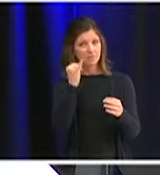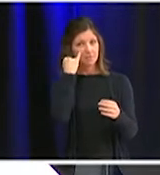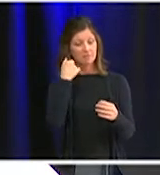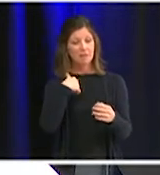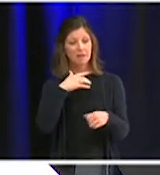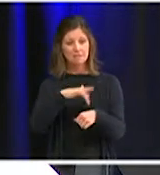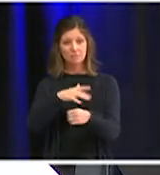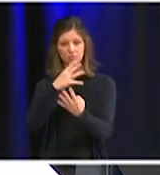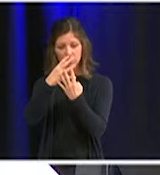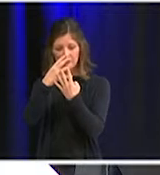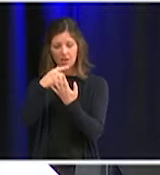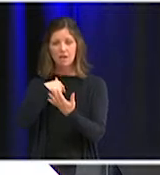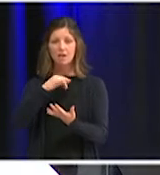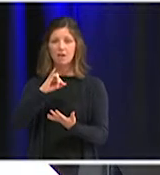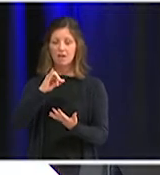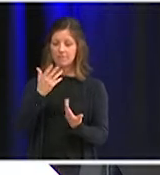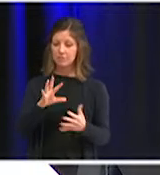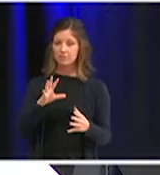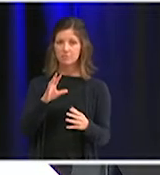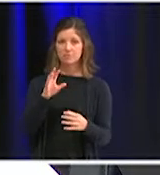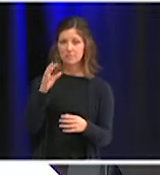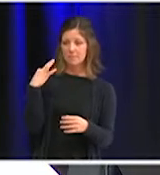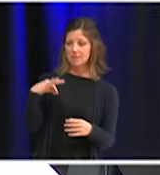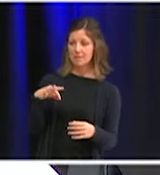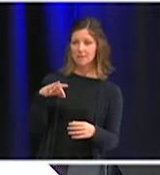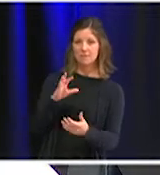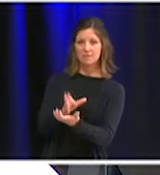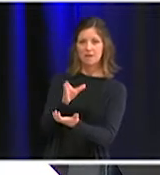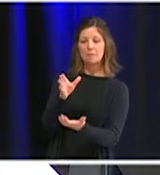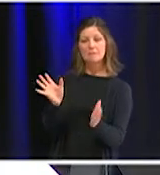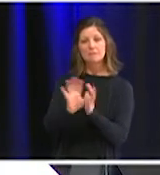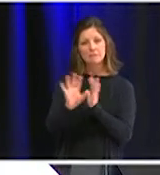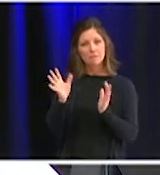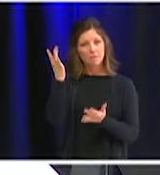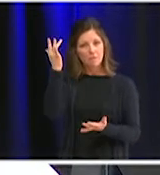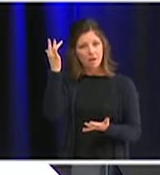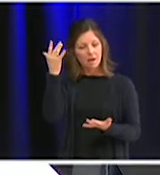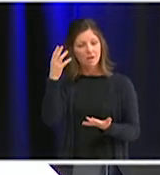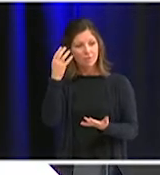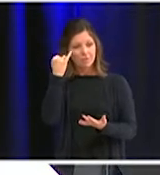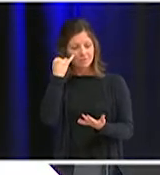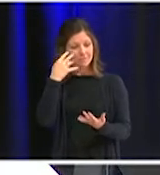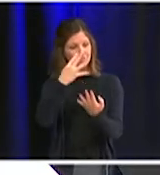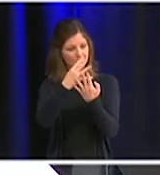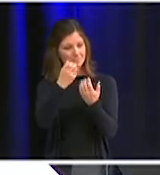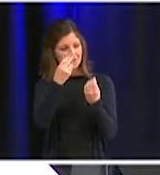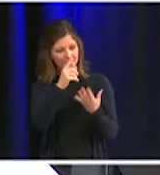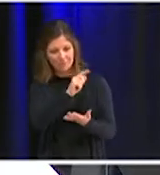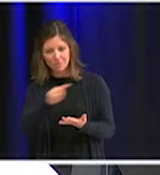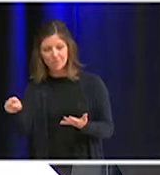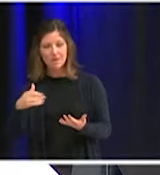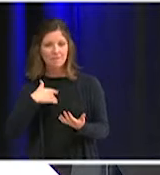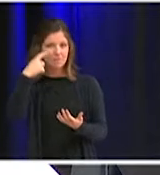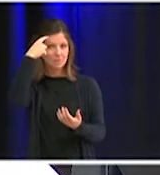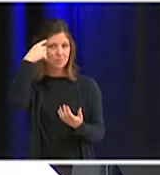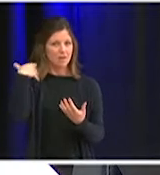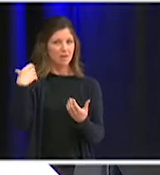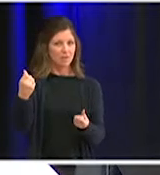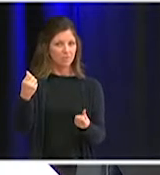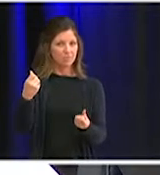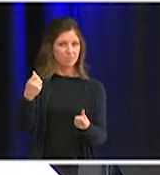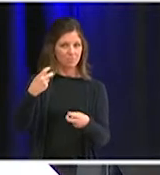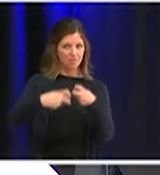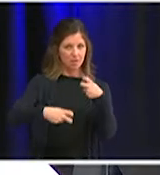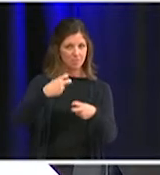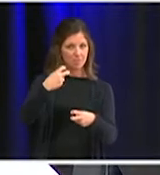their benefits, because mental health, a lot of our inmates in our jail have mental health issues. They tend to be in there